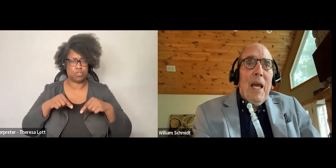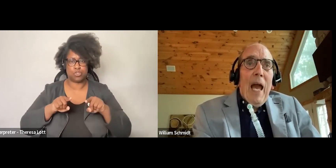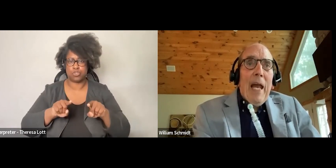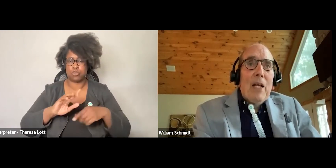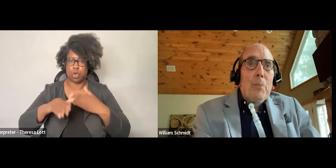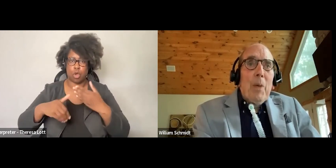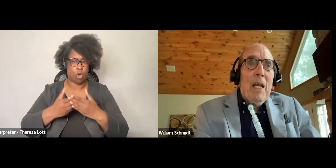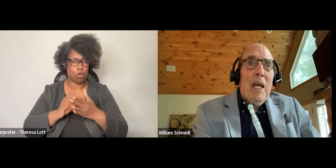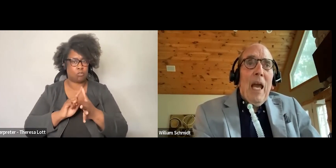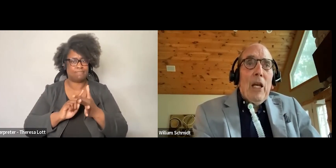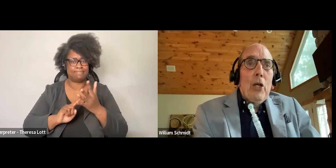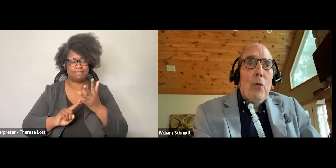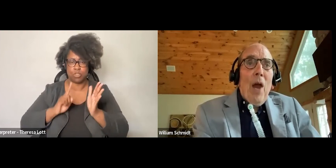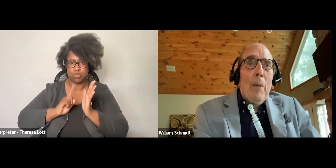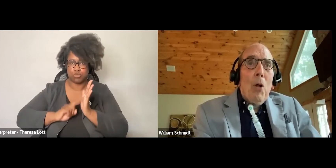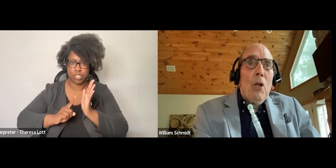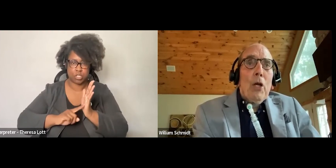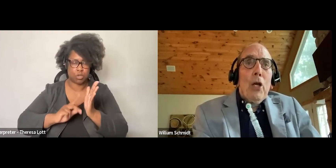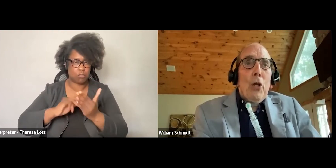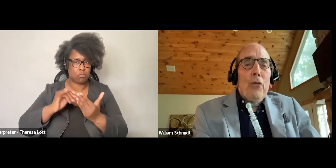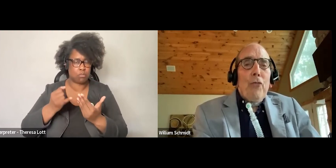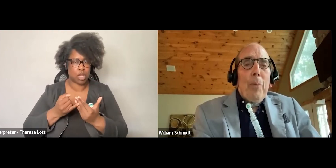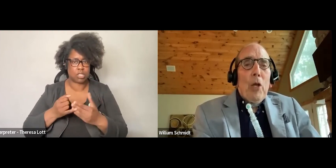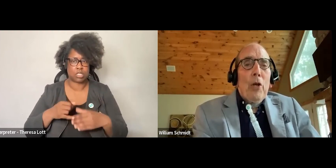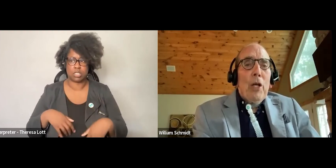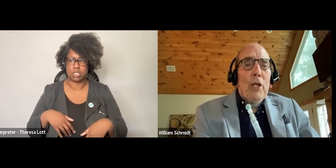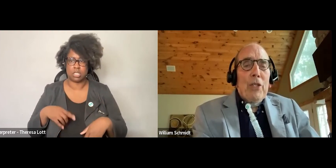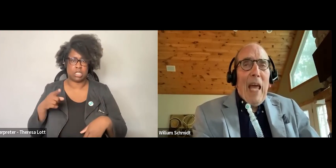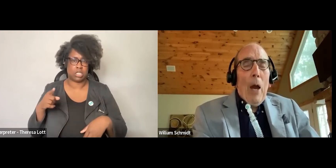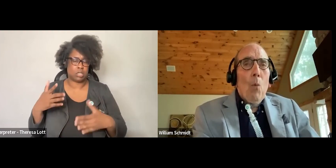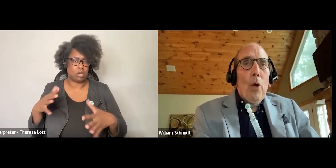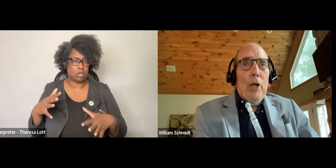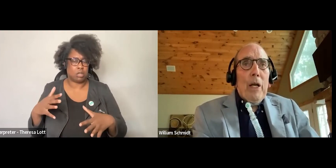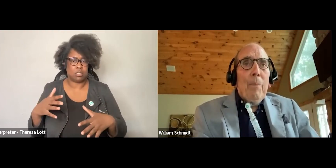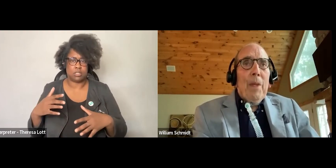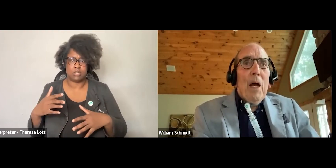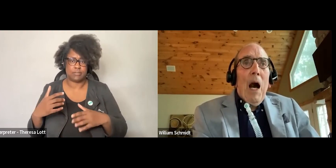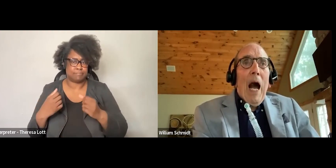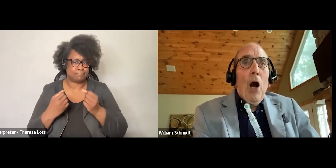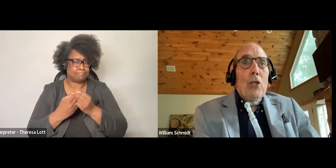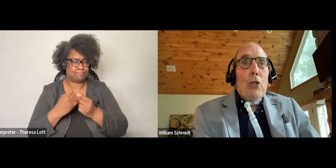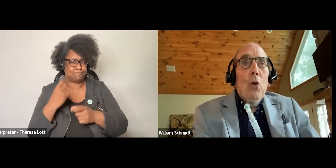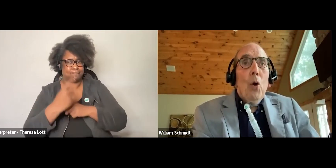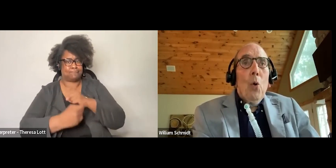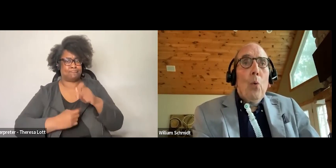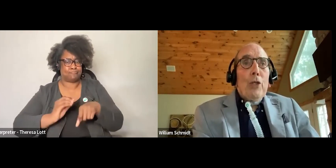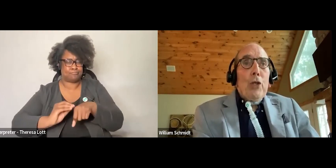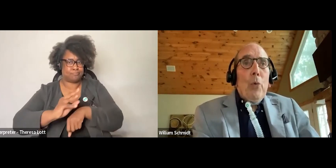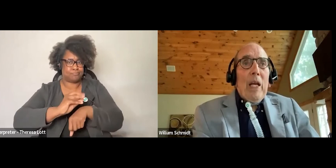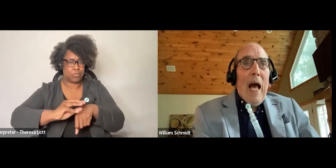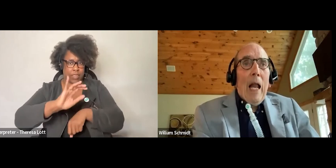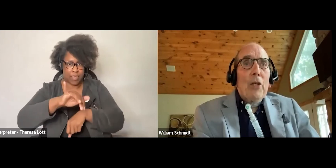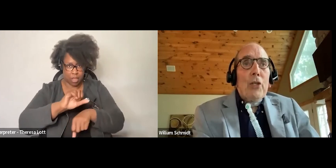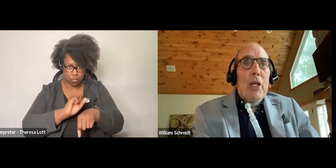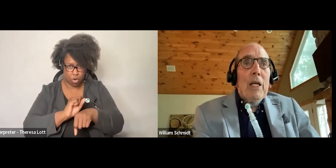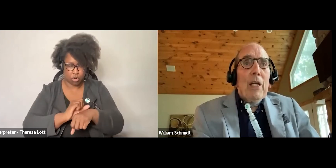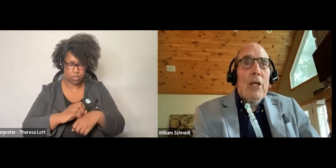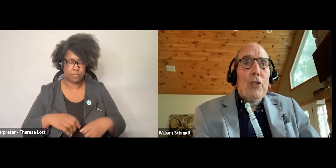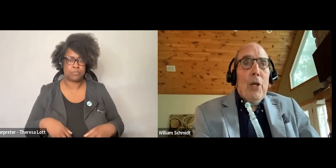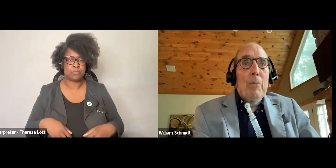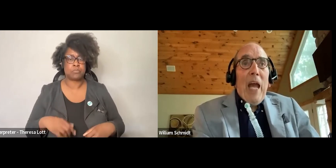projects and has been an incredible contributor to that work. I also wish to